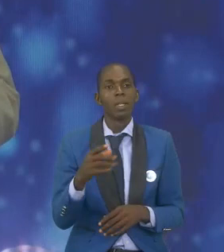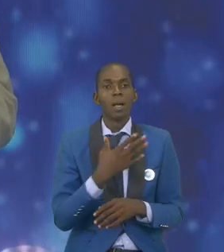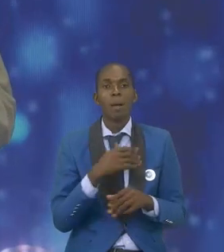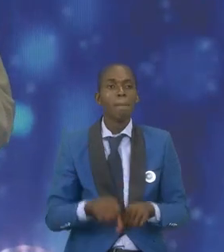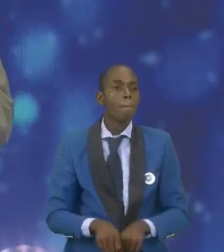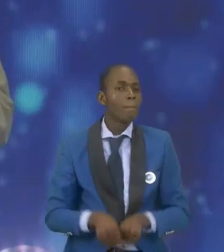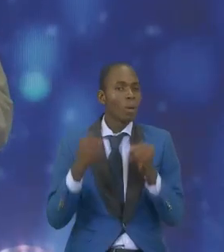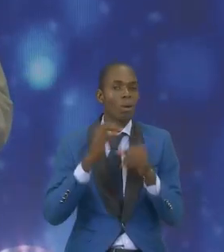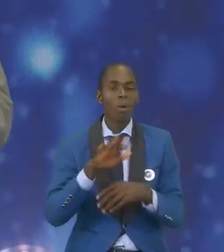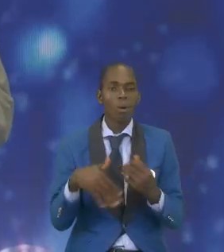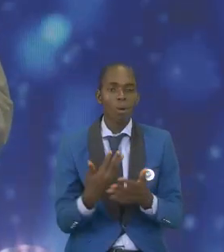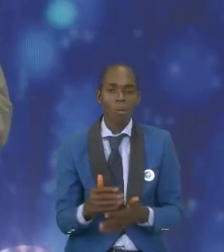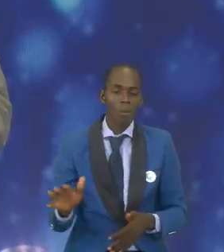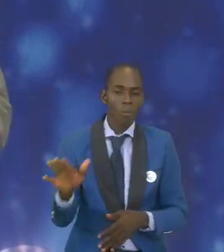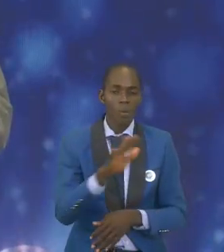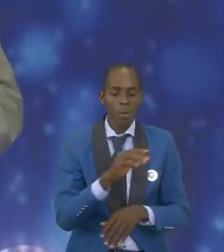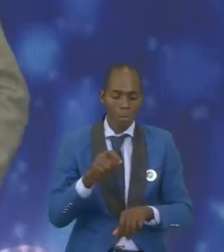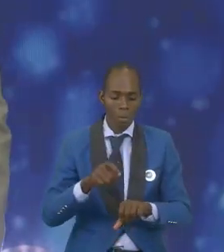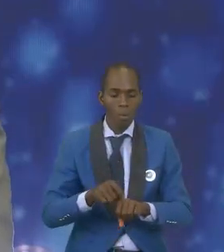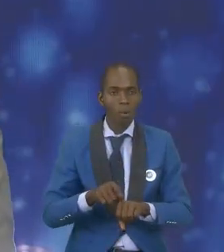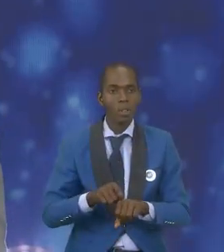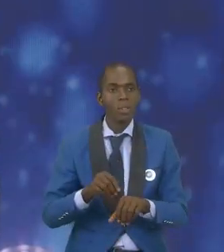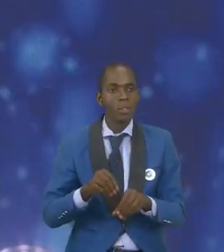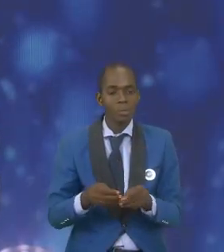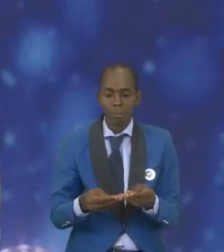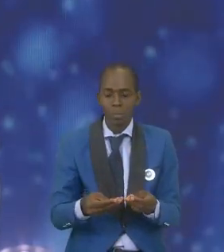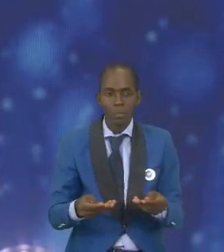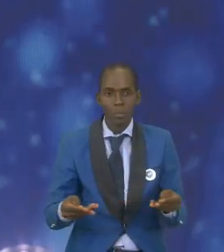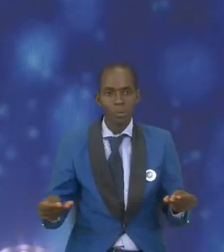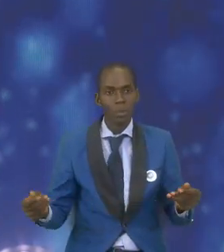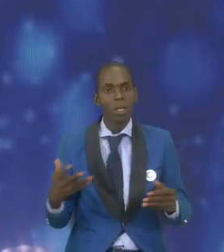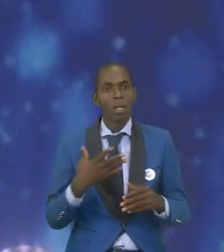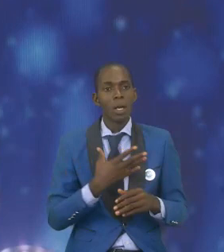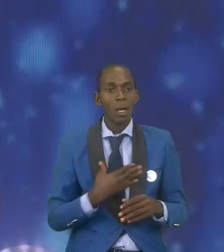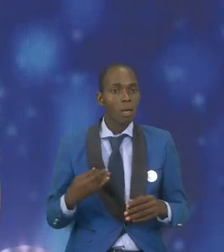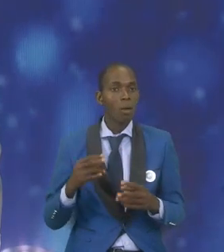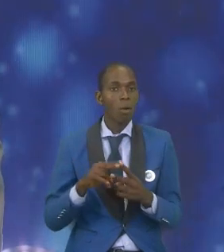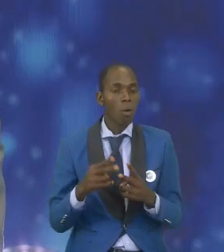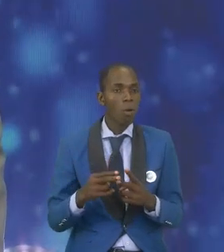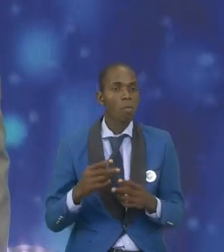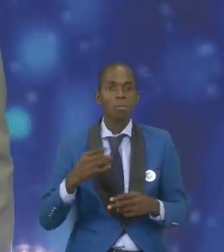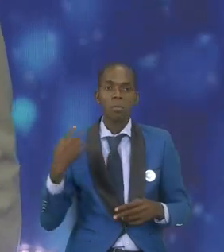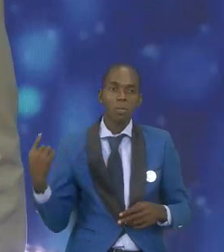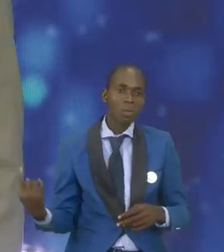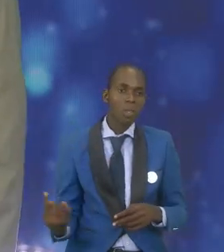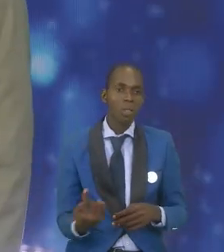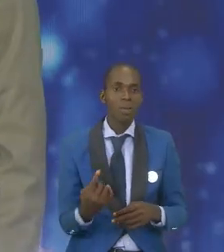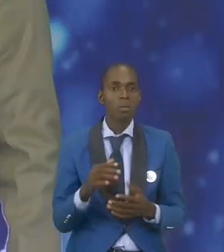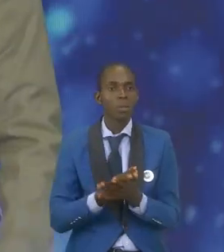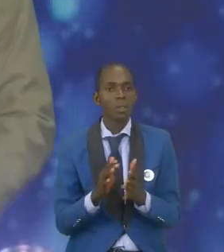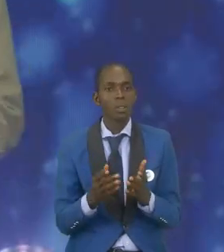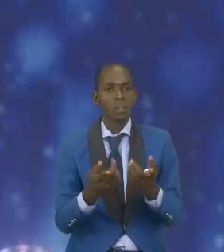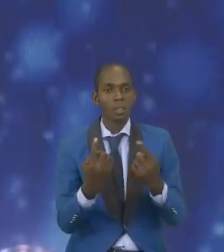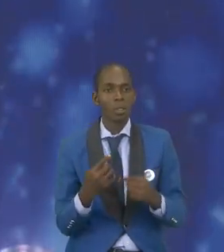all their bones in pieces, and or ever they came at the